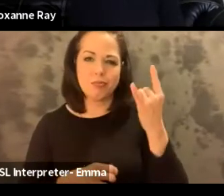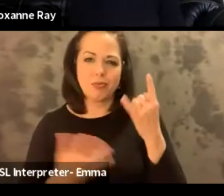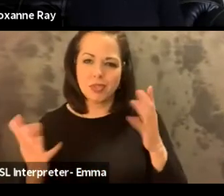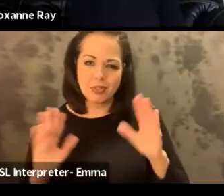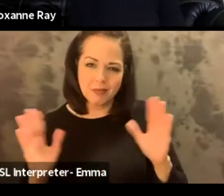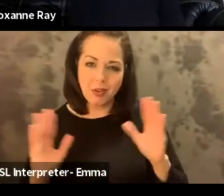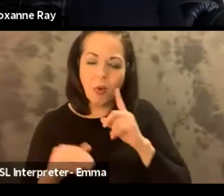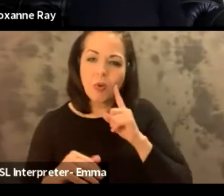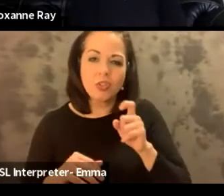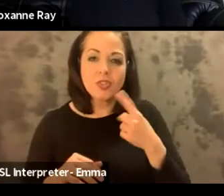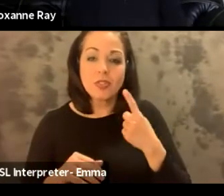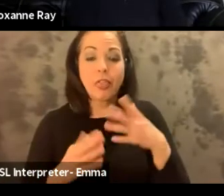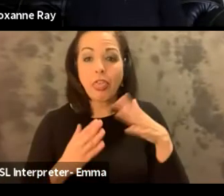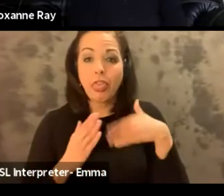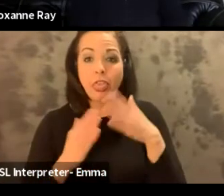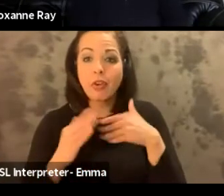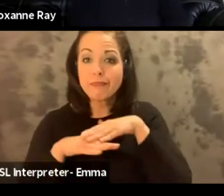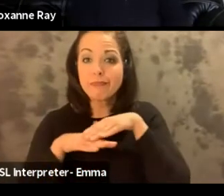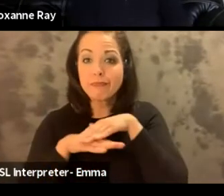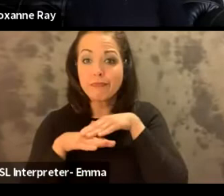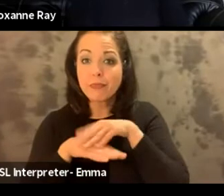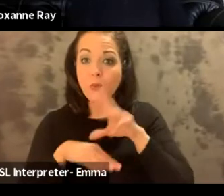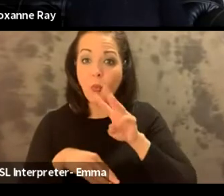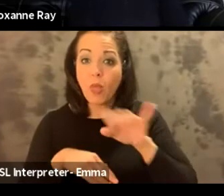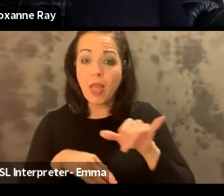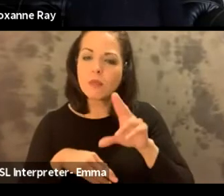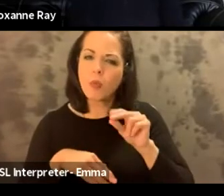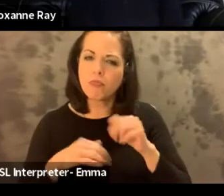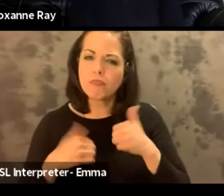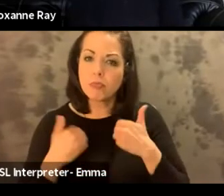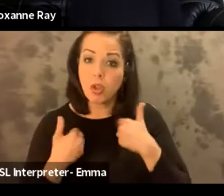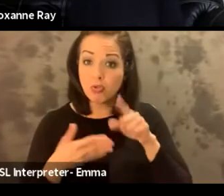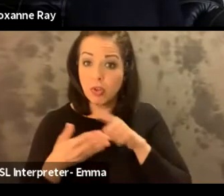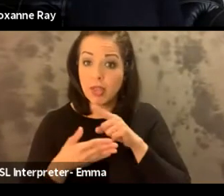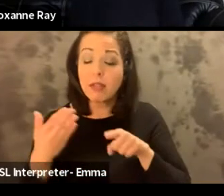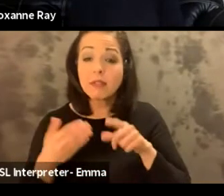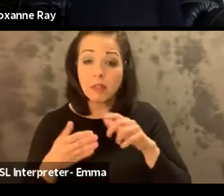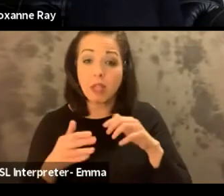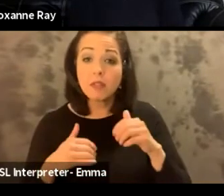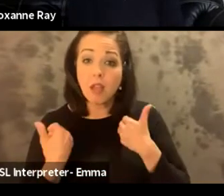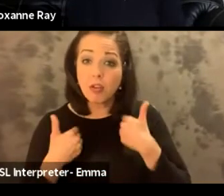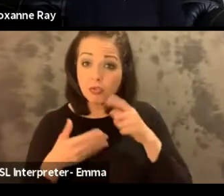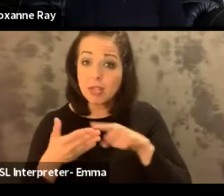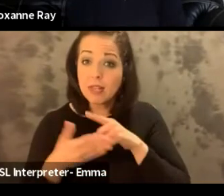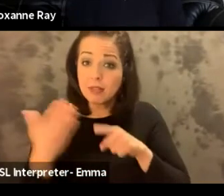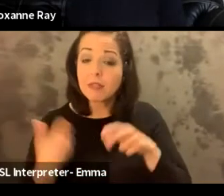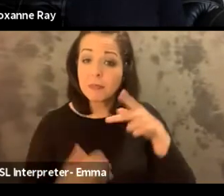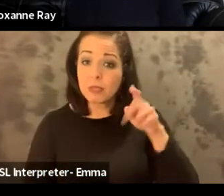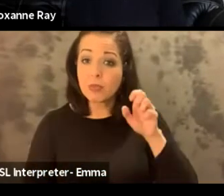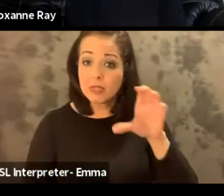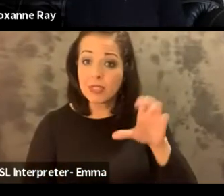window dressing way, young critics and young critics of color.